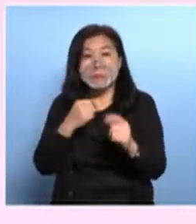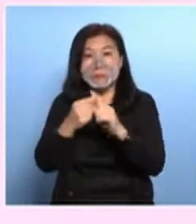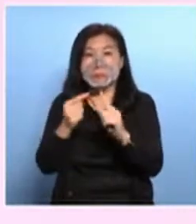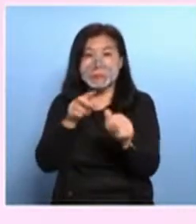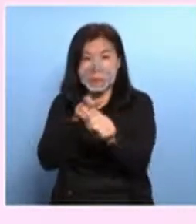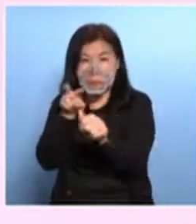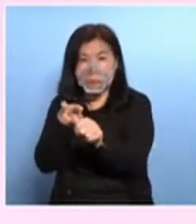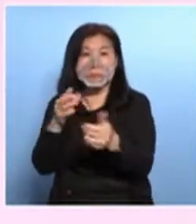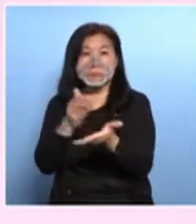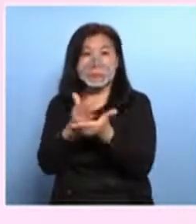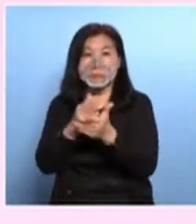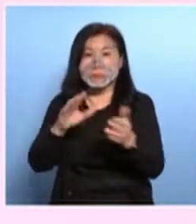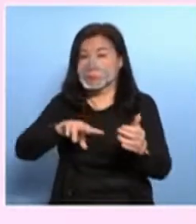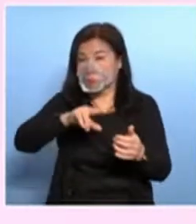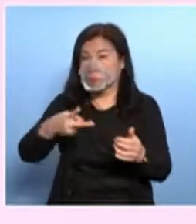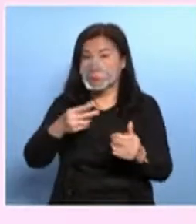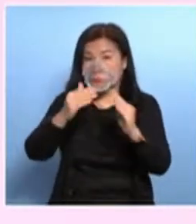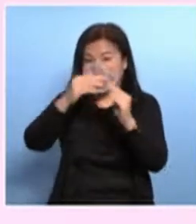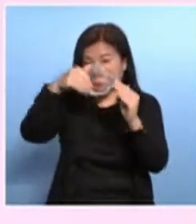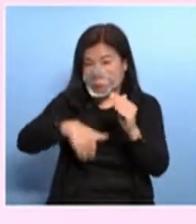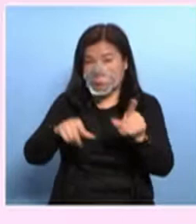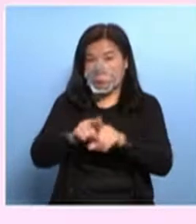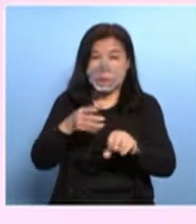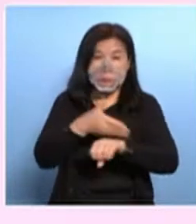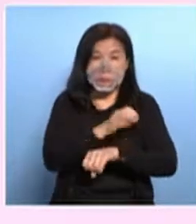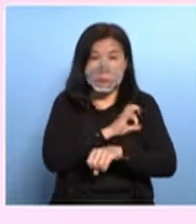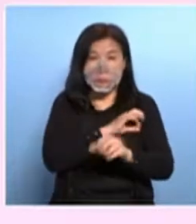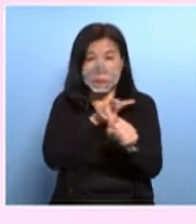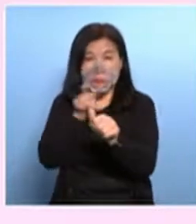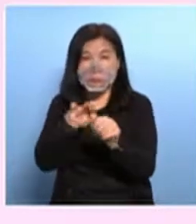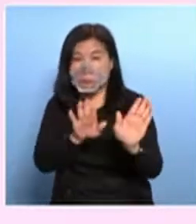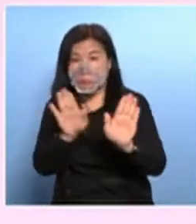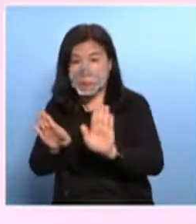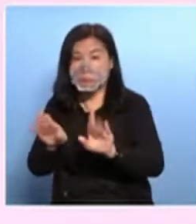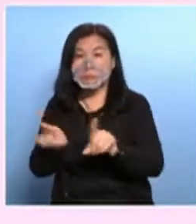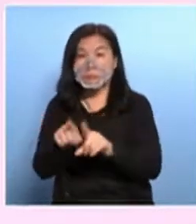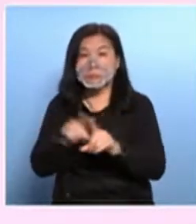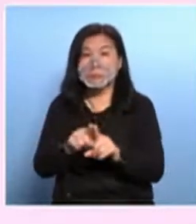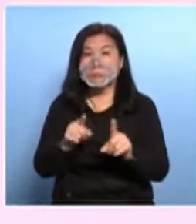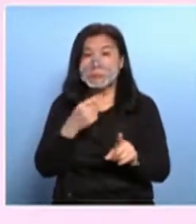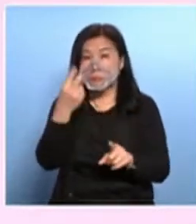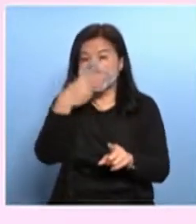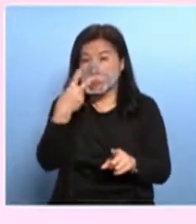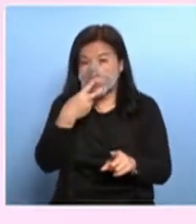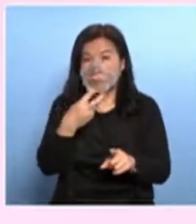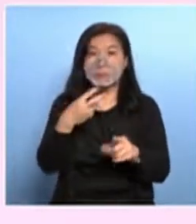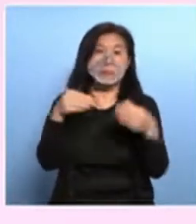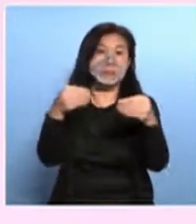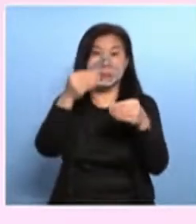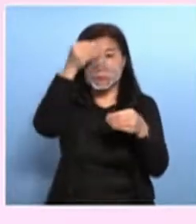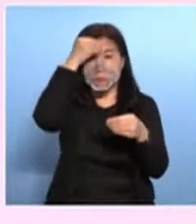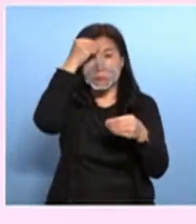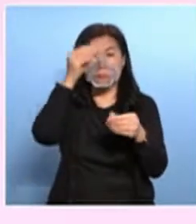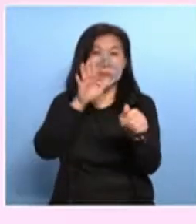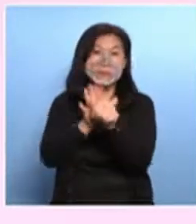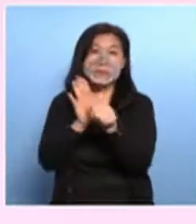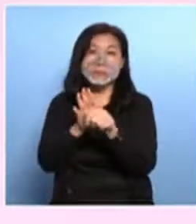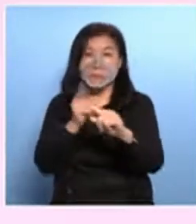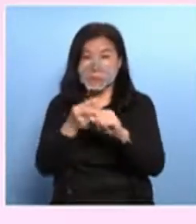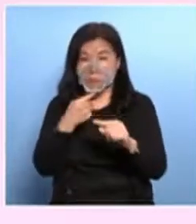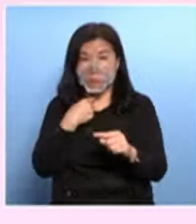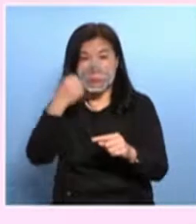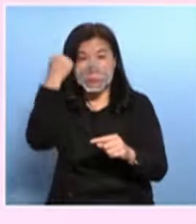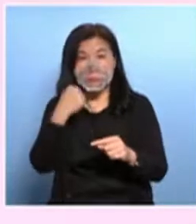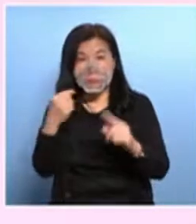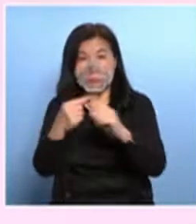home care and support for elderly persons with mild impairment and the speech therapy service of the enhanced home and community care